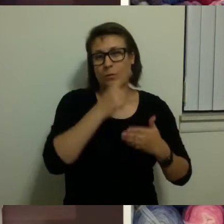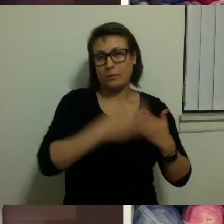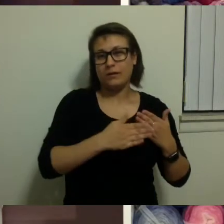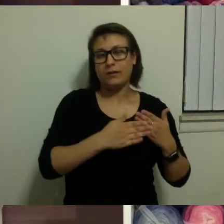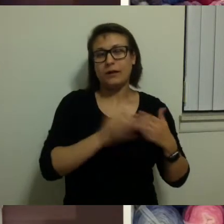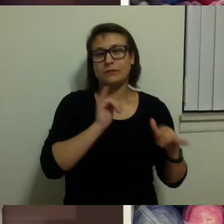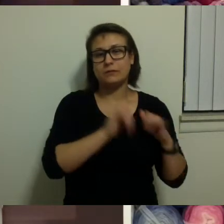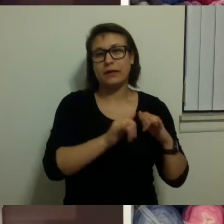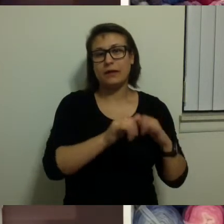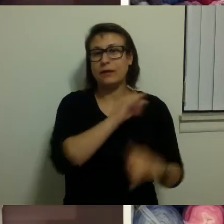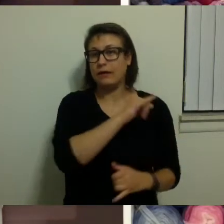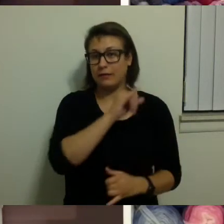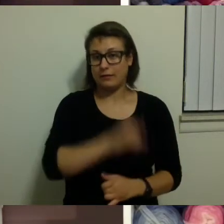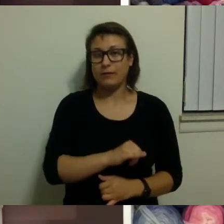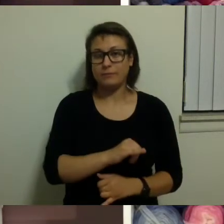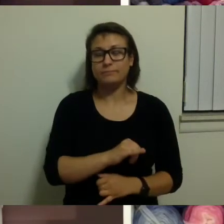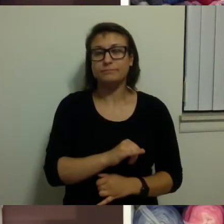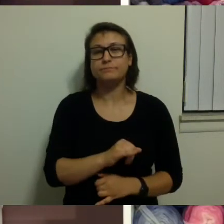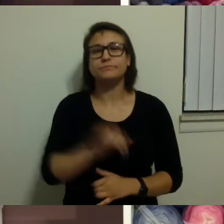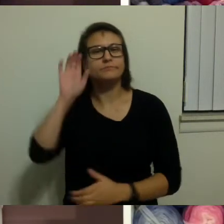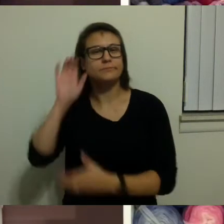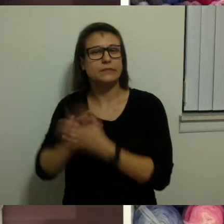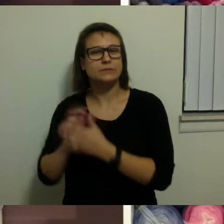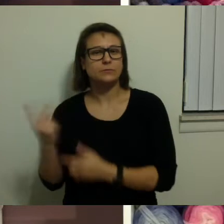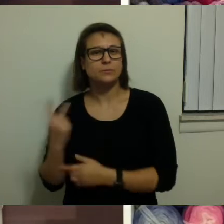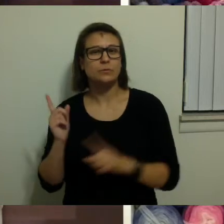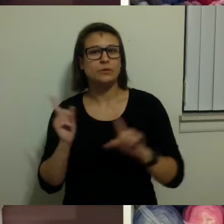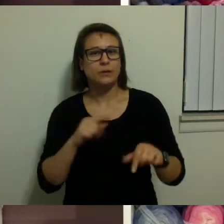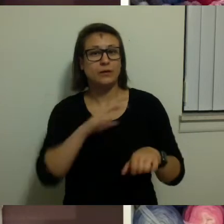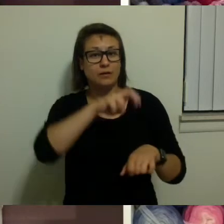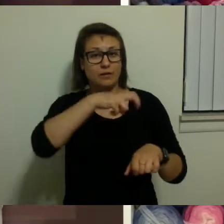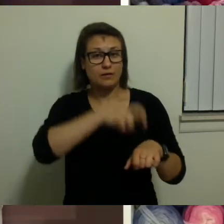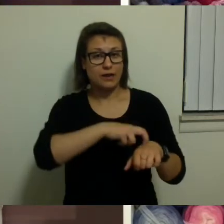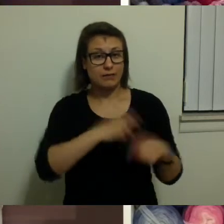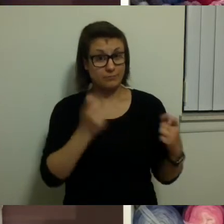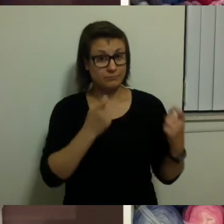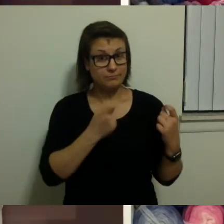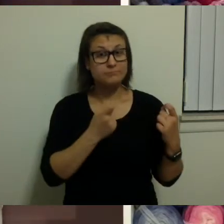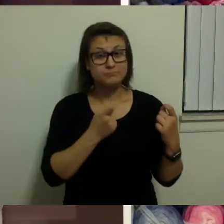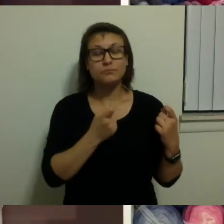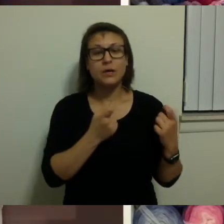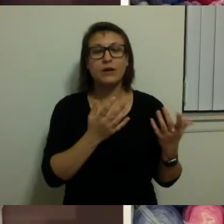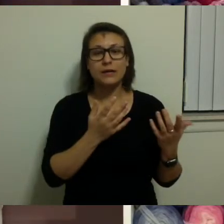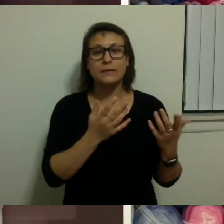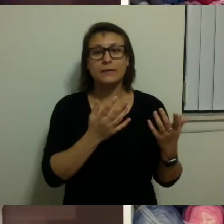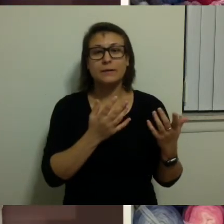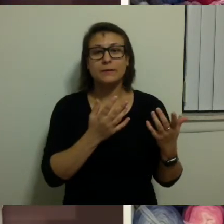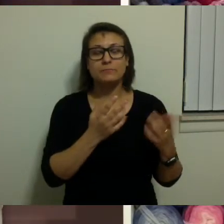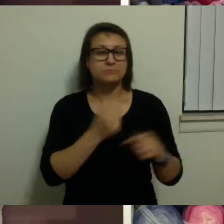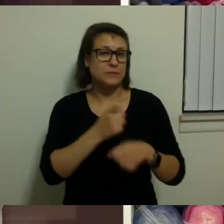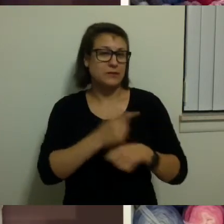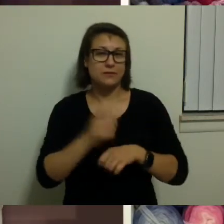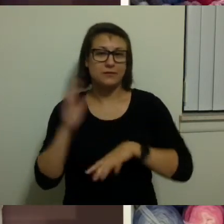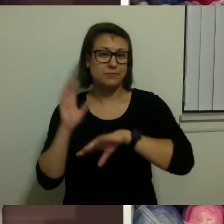in Indianapolis. My husband and I went to Irish Fest, which is a yearly